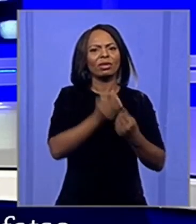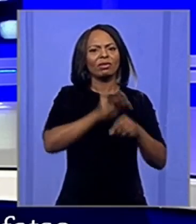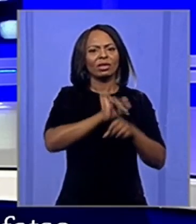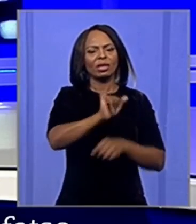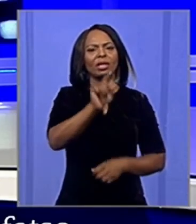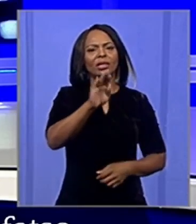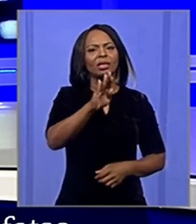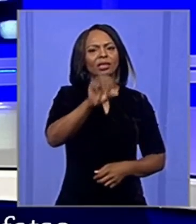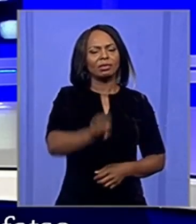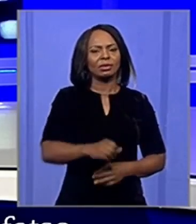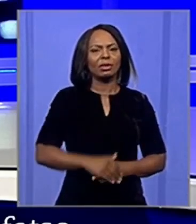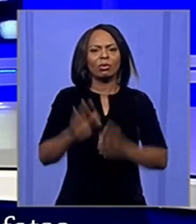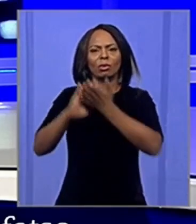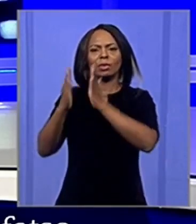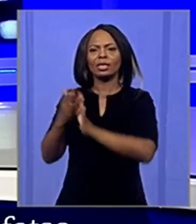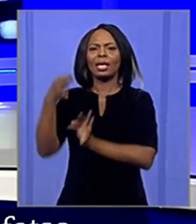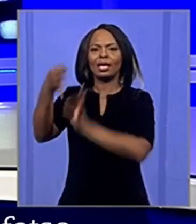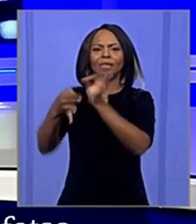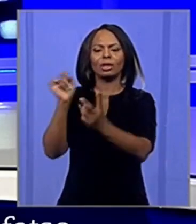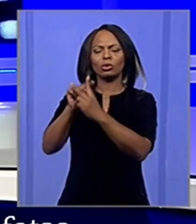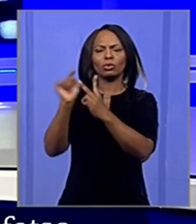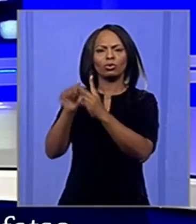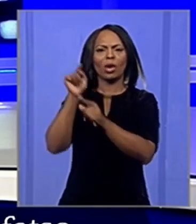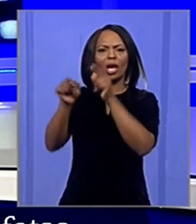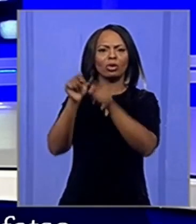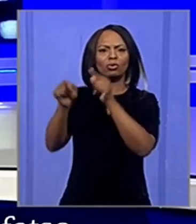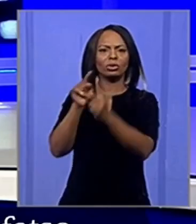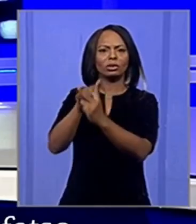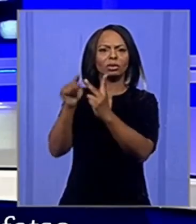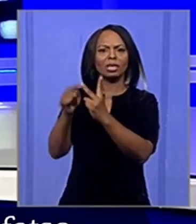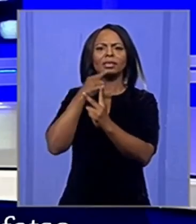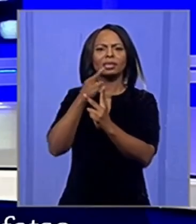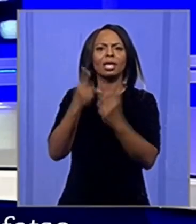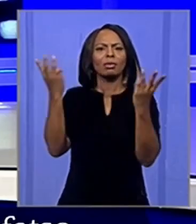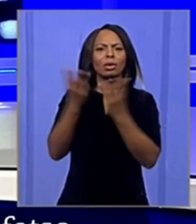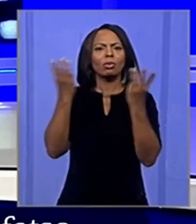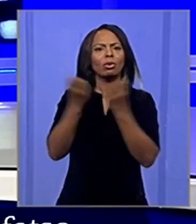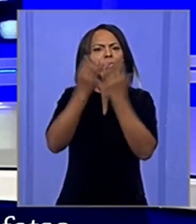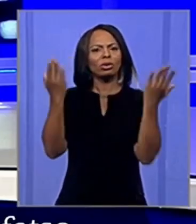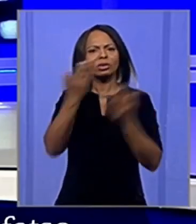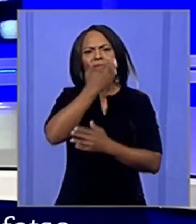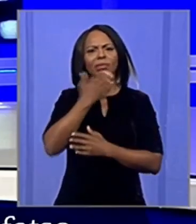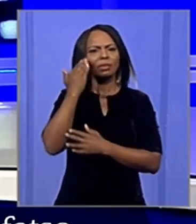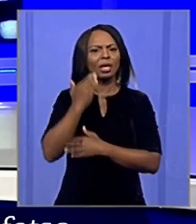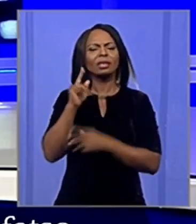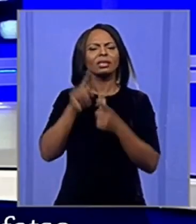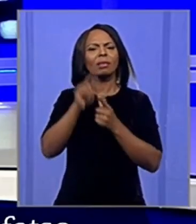Motswane. Baagisane ba tlhalositse ba latofadiwa bao ka bobedi e le batho ba batletseng kagiso.